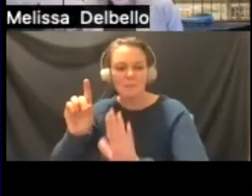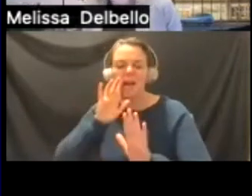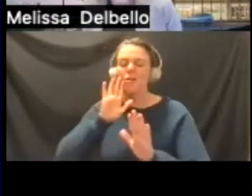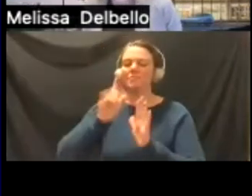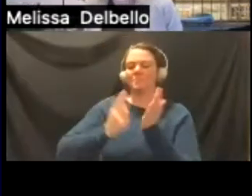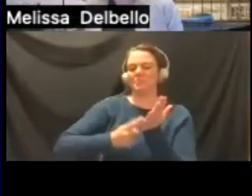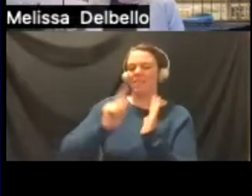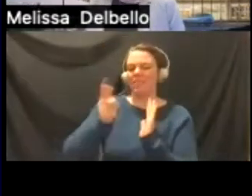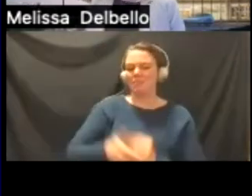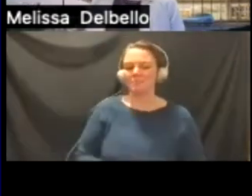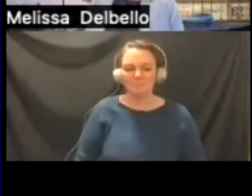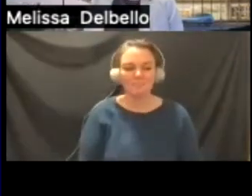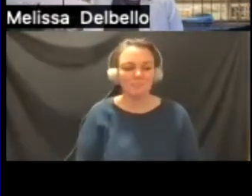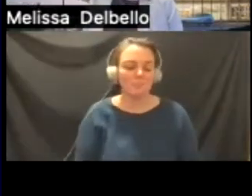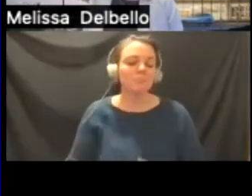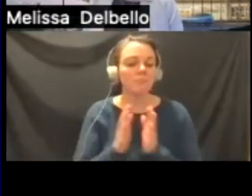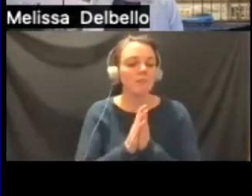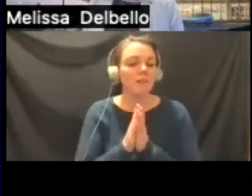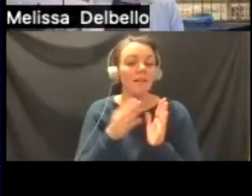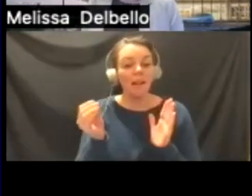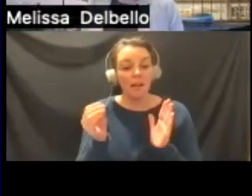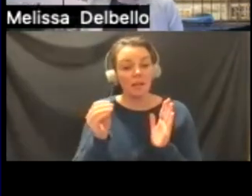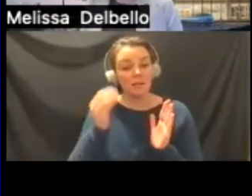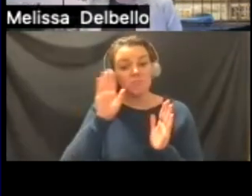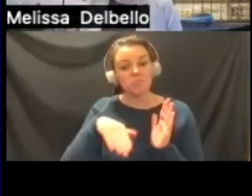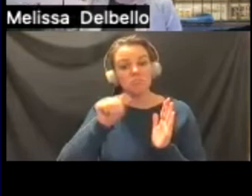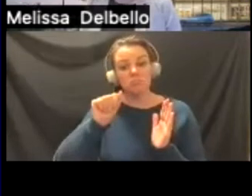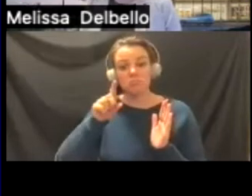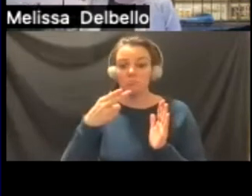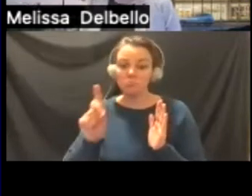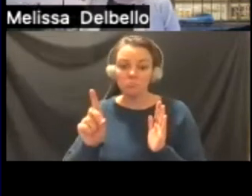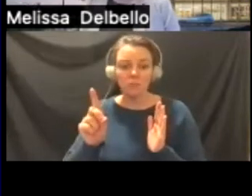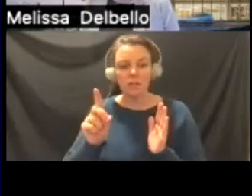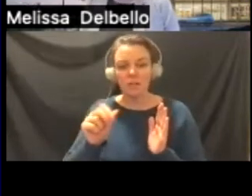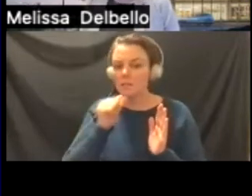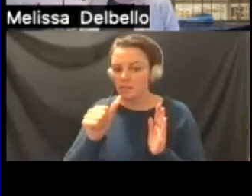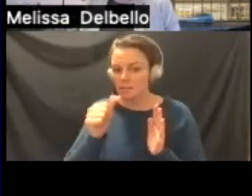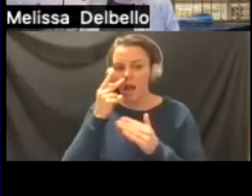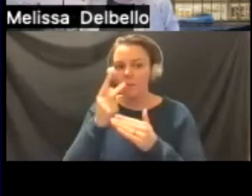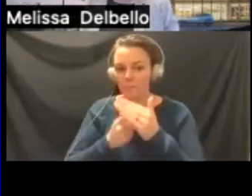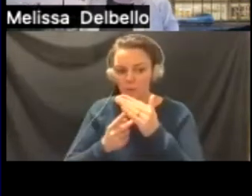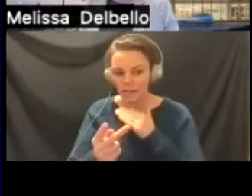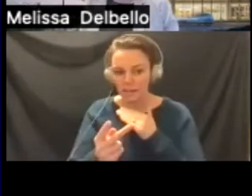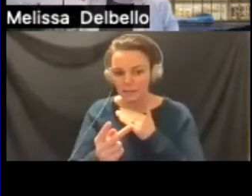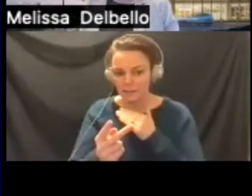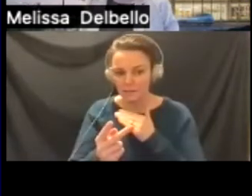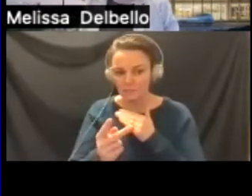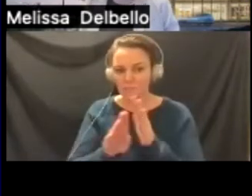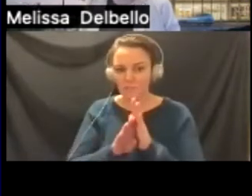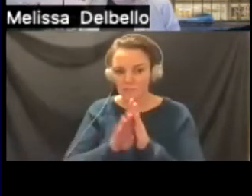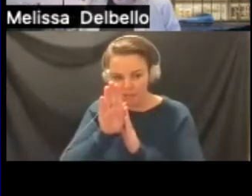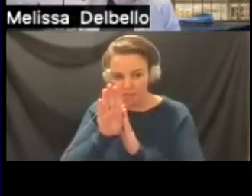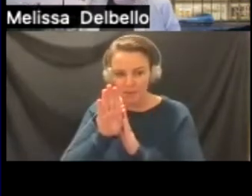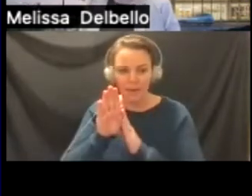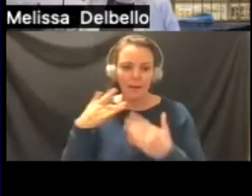imaging findings. And in fact, ADHD does not predict in and of itself developing a